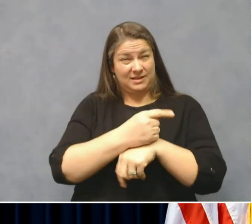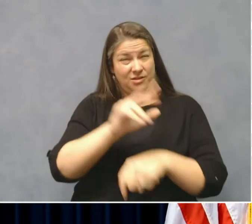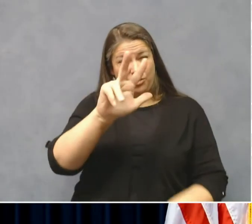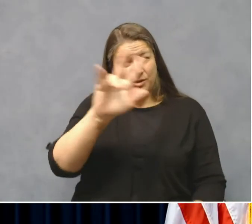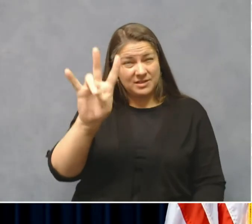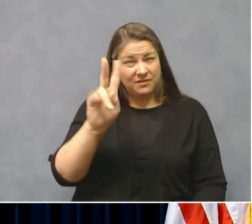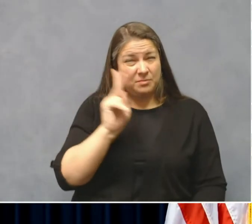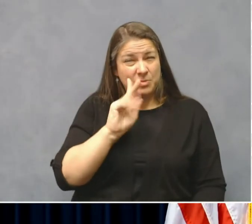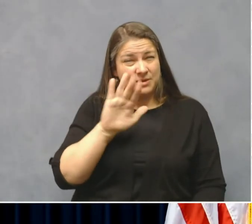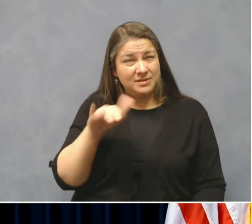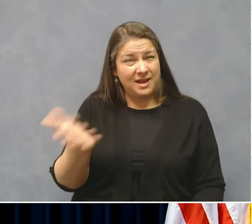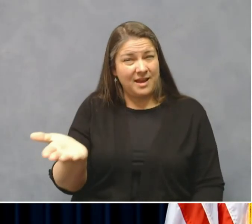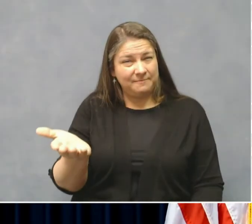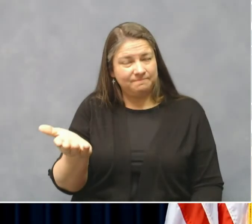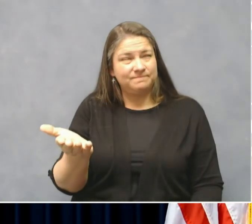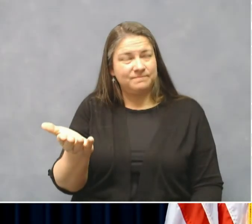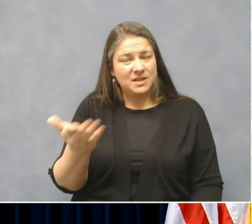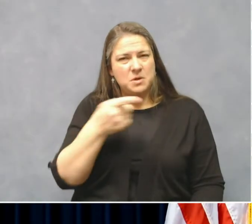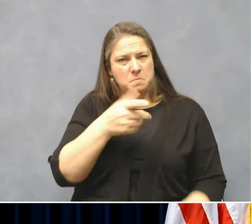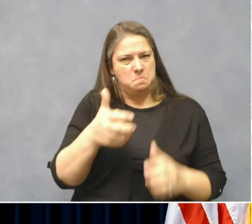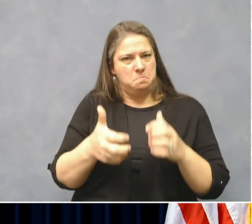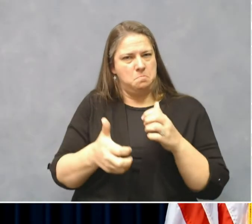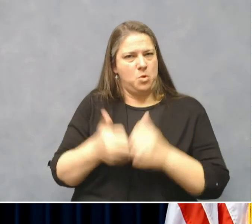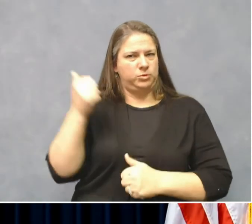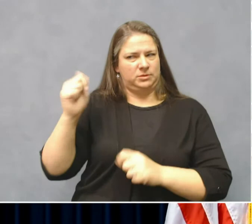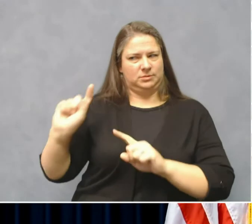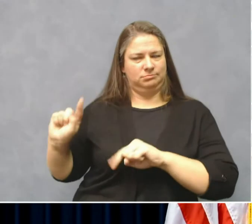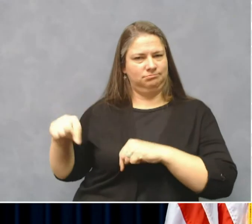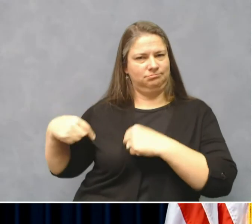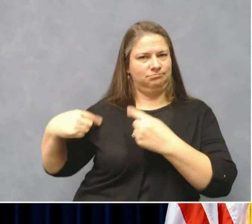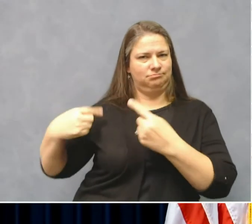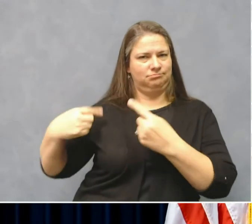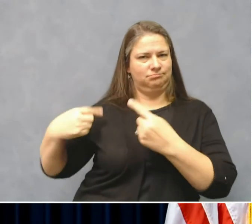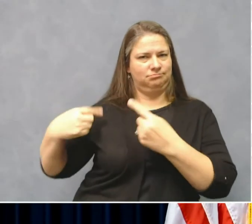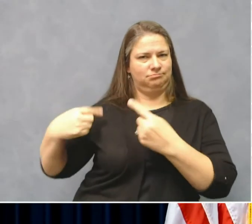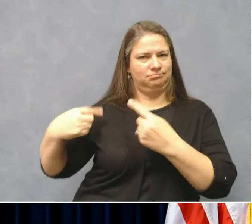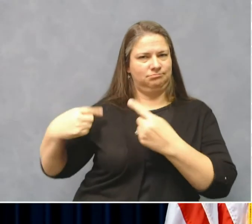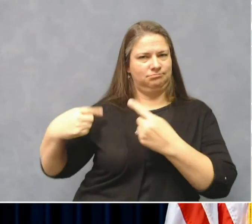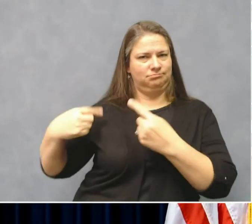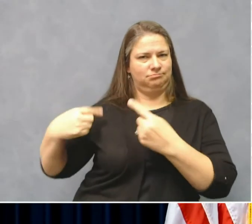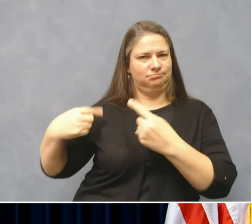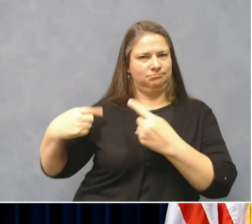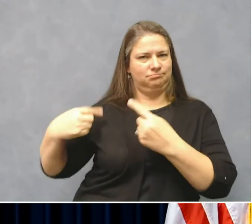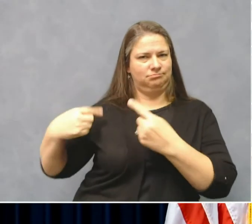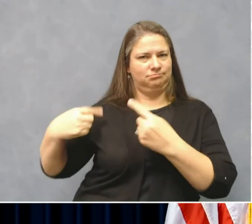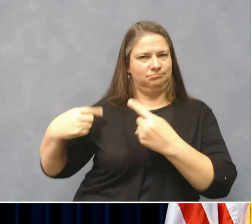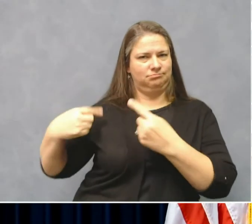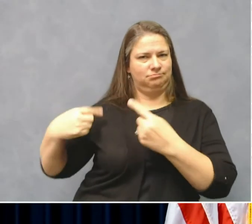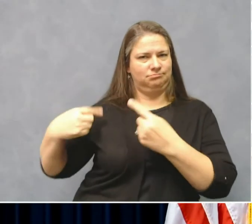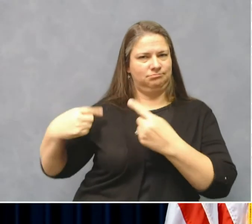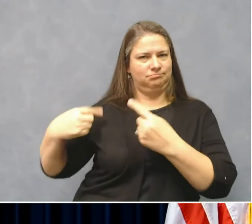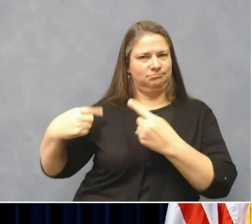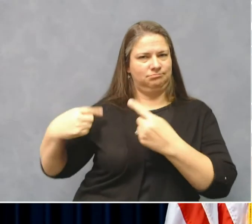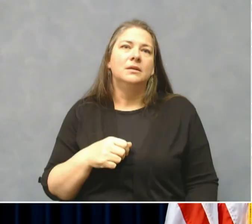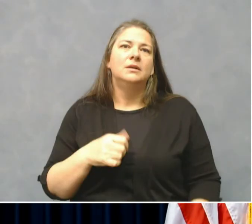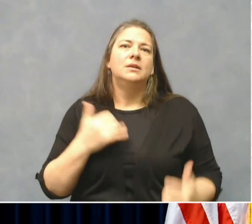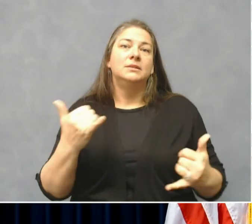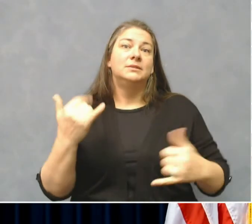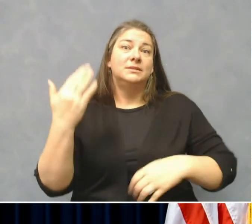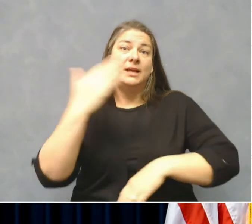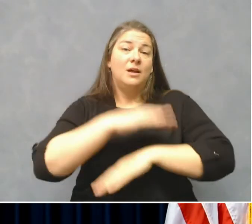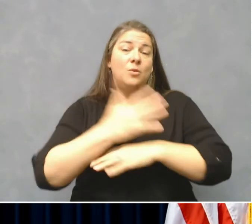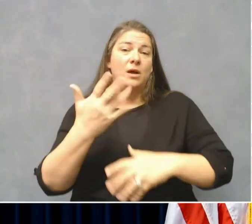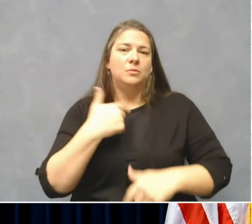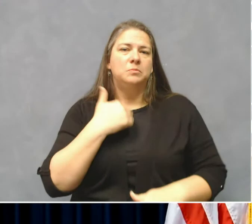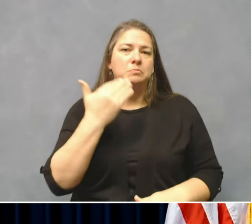That's our highest amount ever. And one